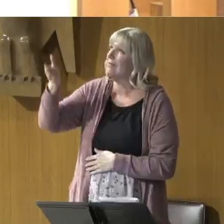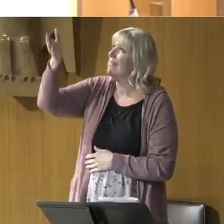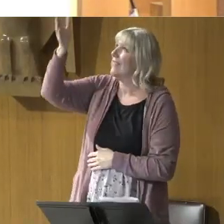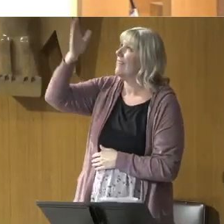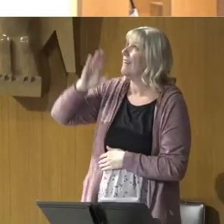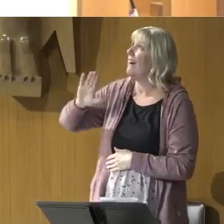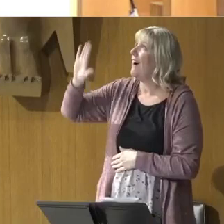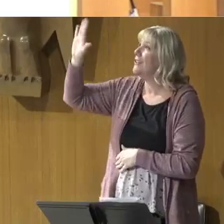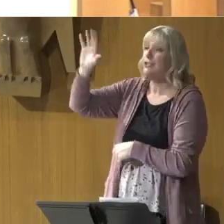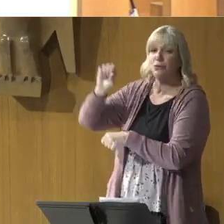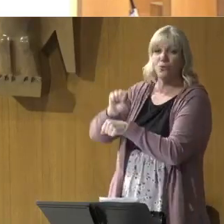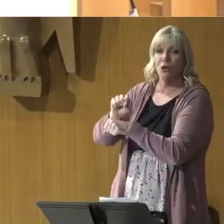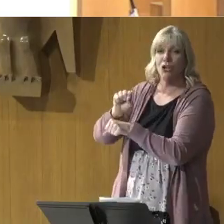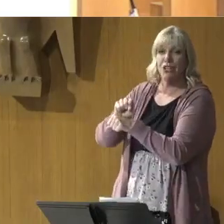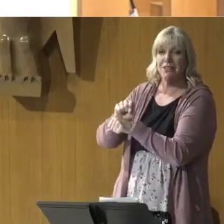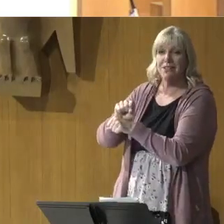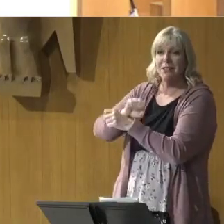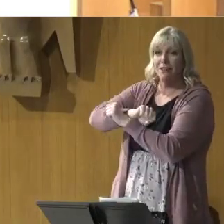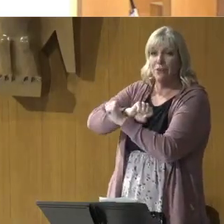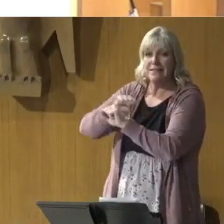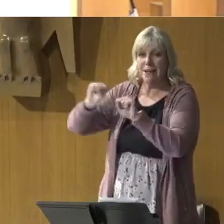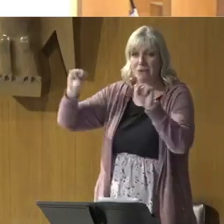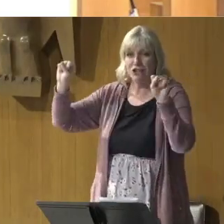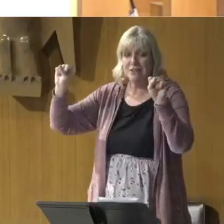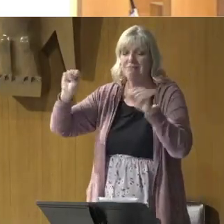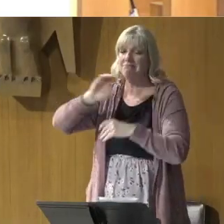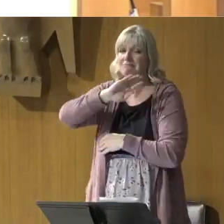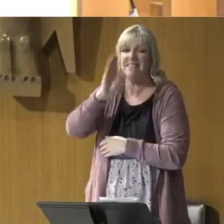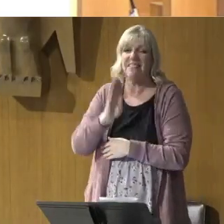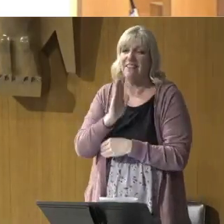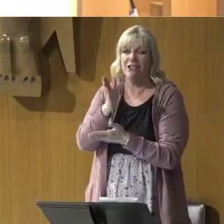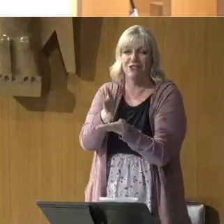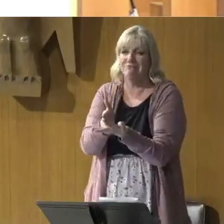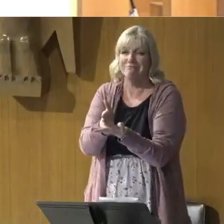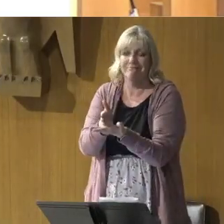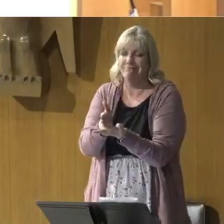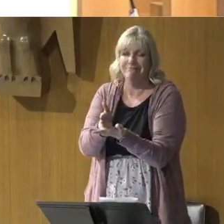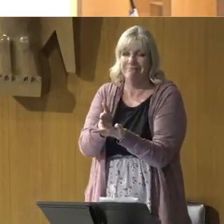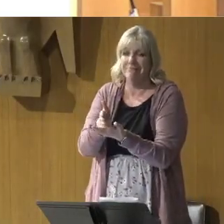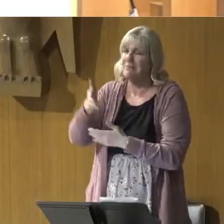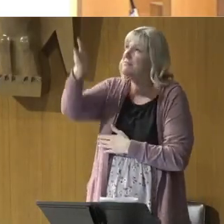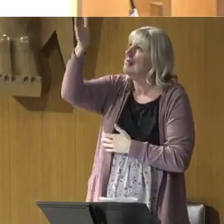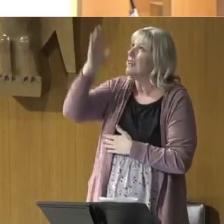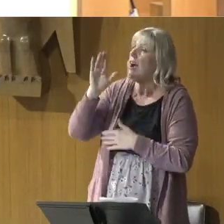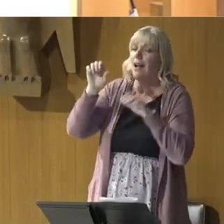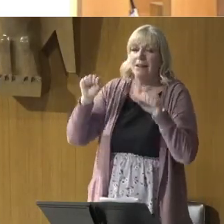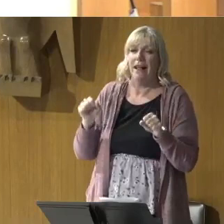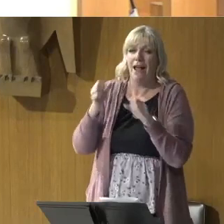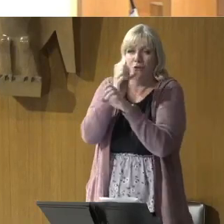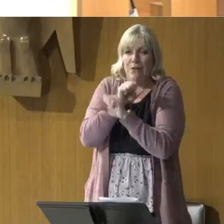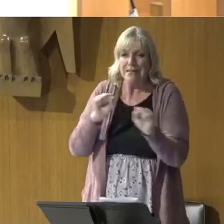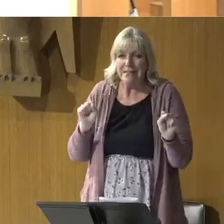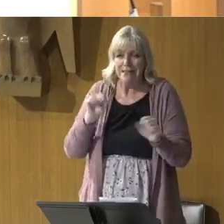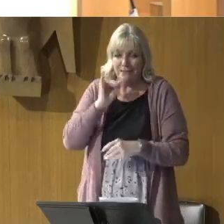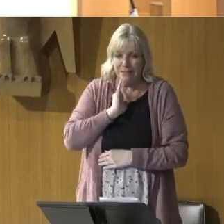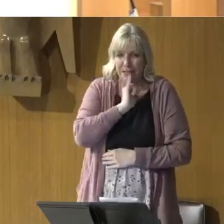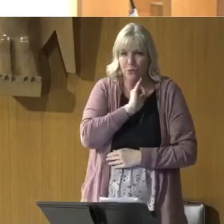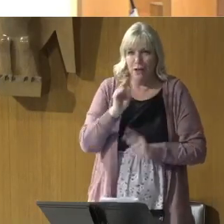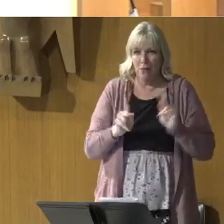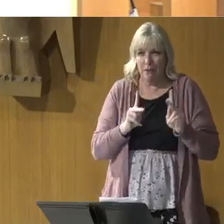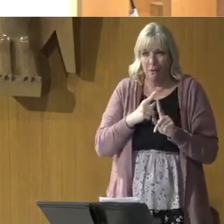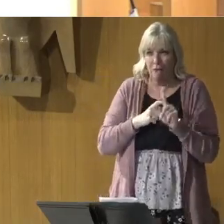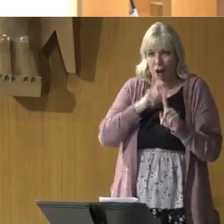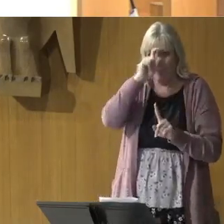redemption is never finished. God can redeem the people of Israel from their captivity and